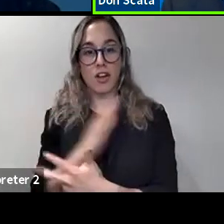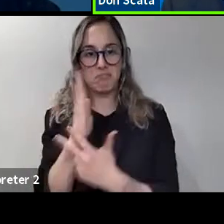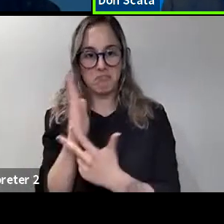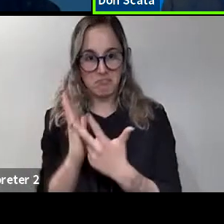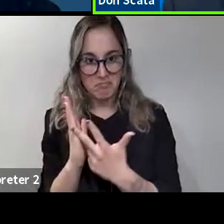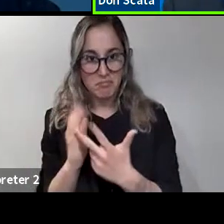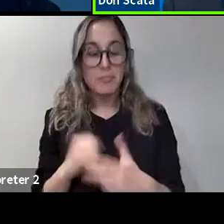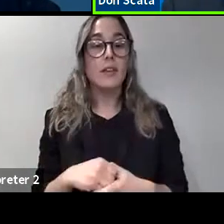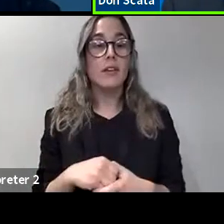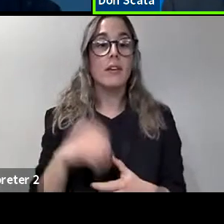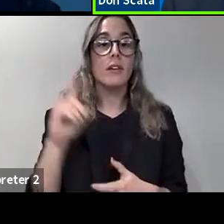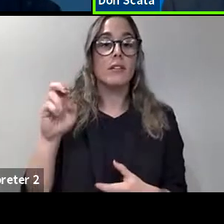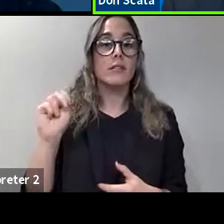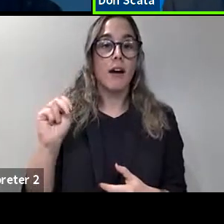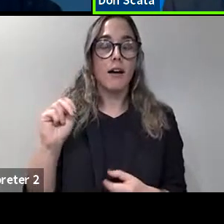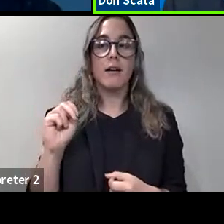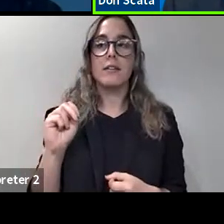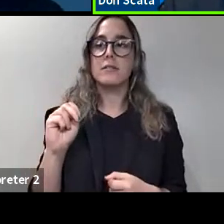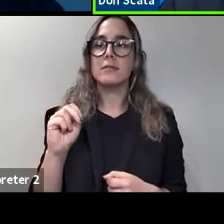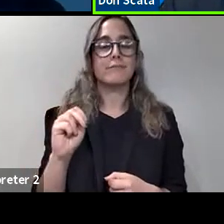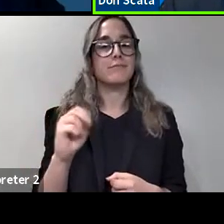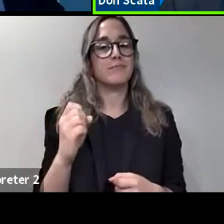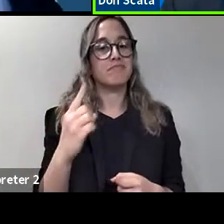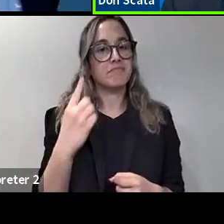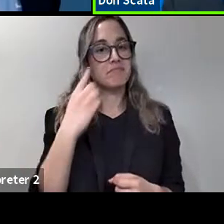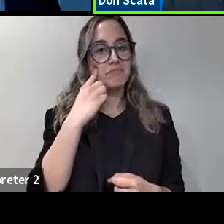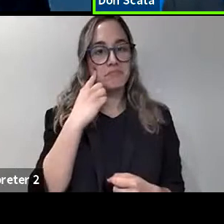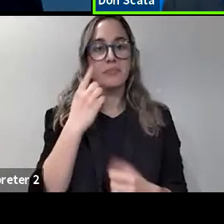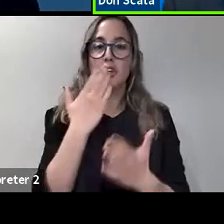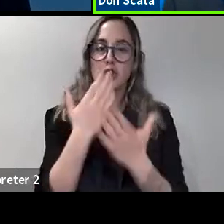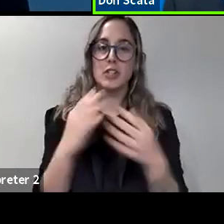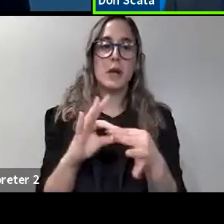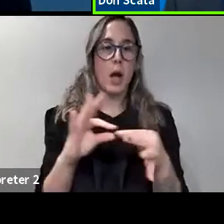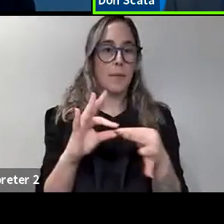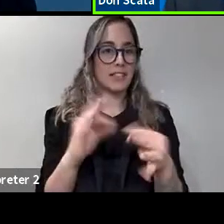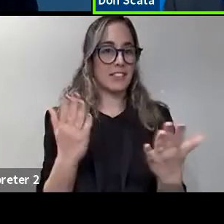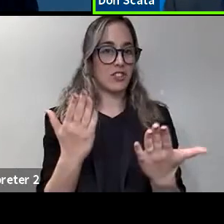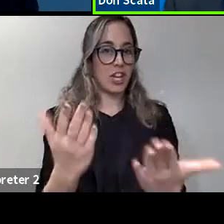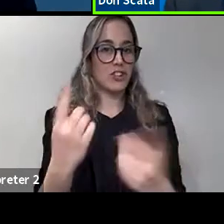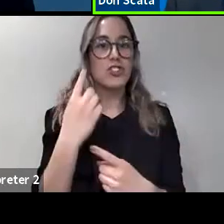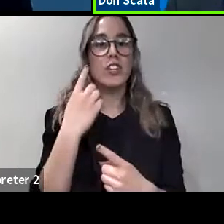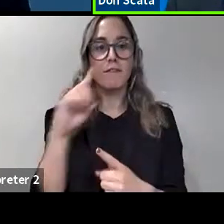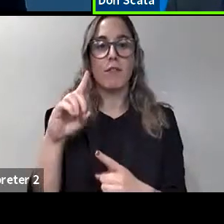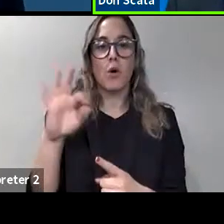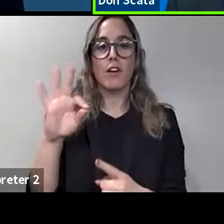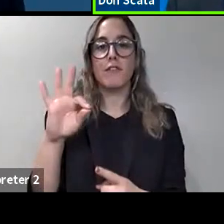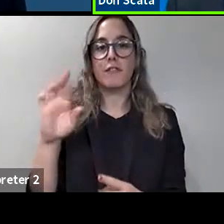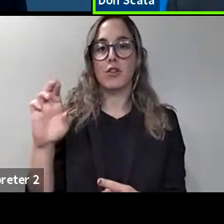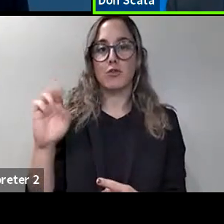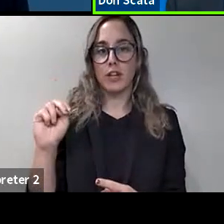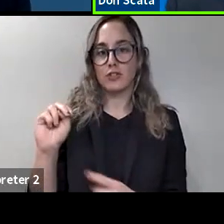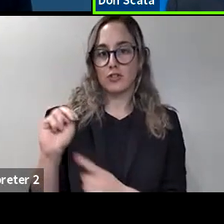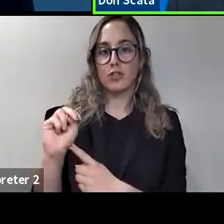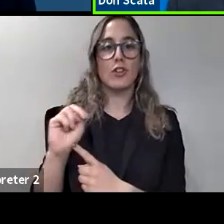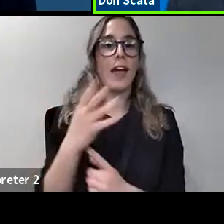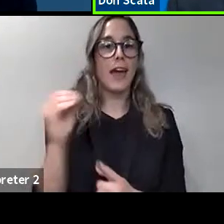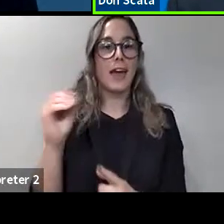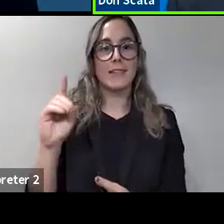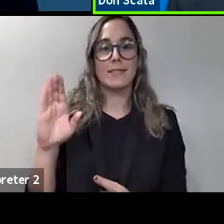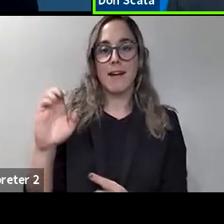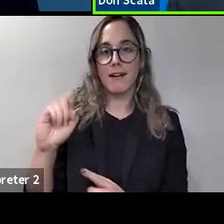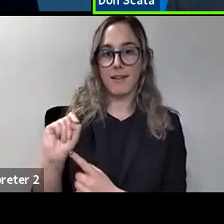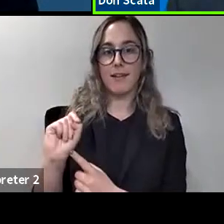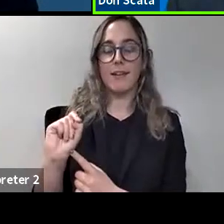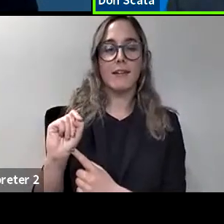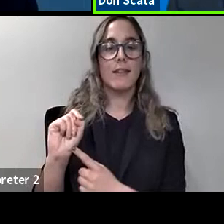certainly think that sounds like a good comment or suggestion to make to the Federal Register or to the docket. I think we